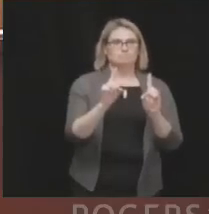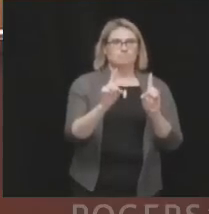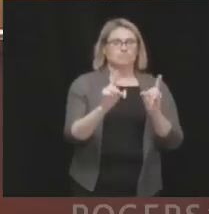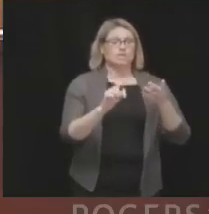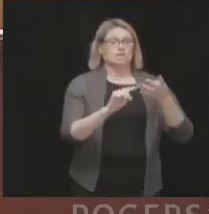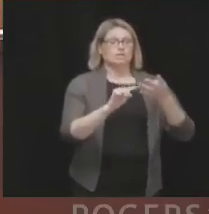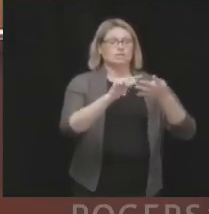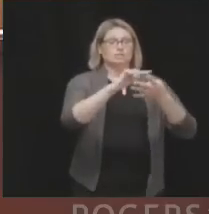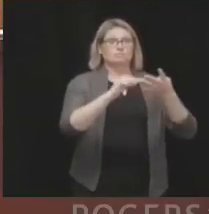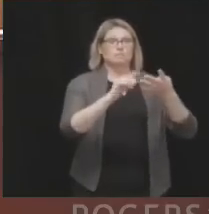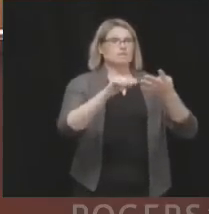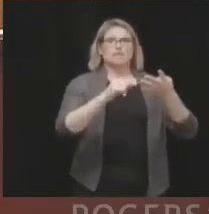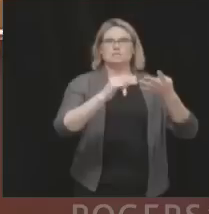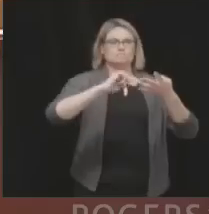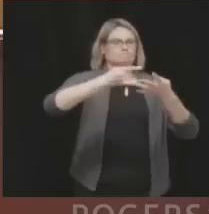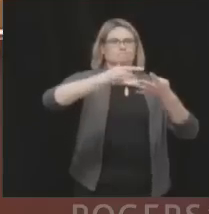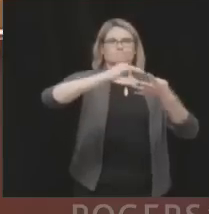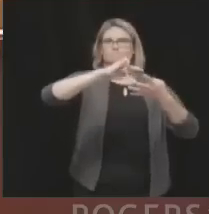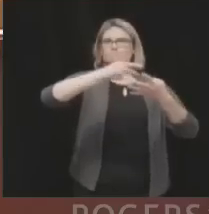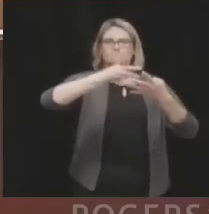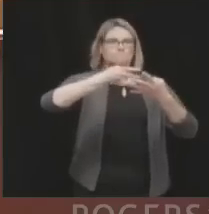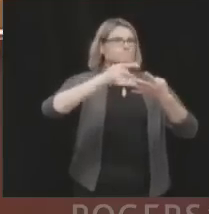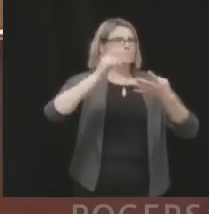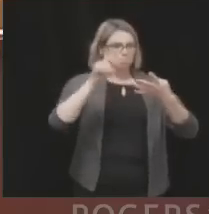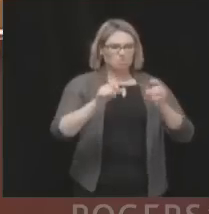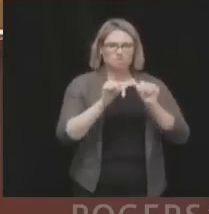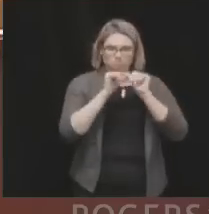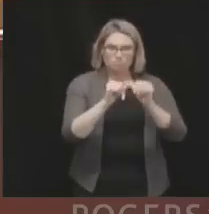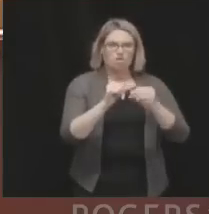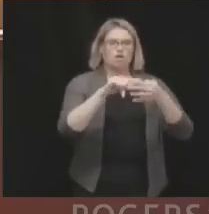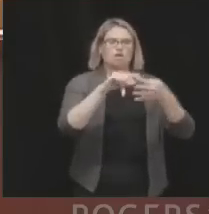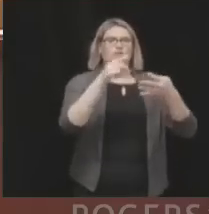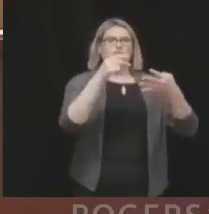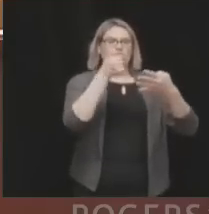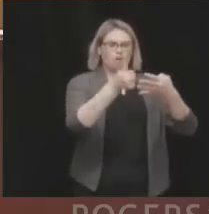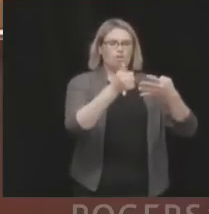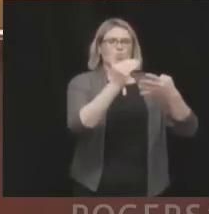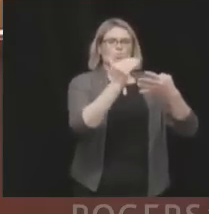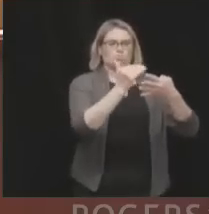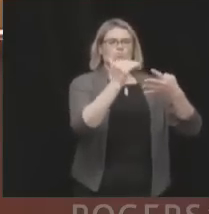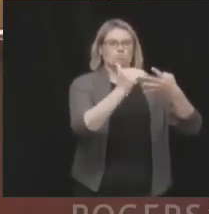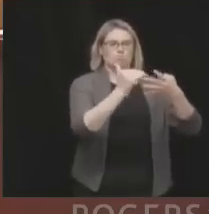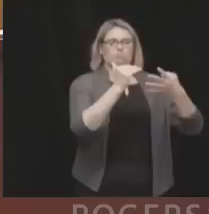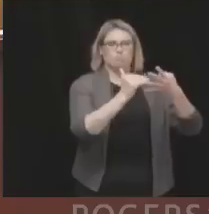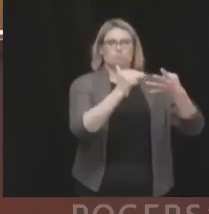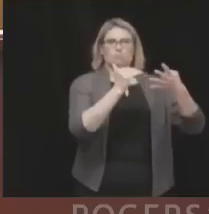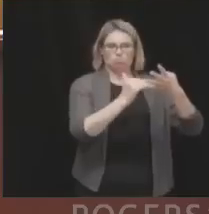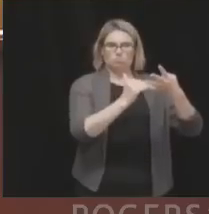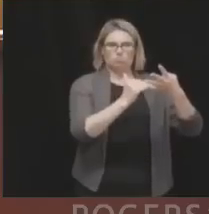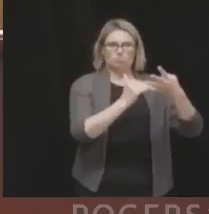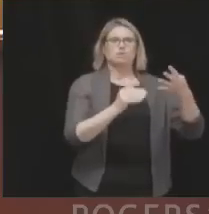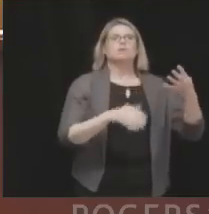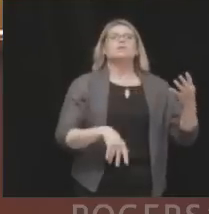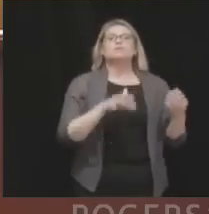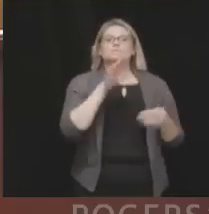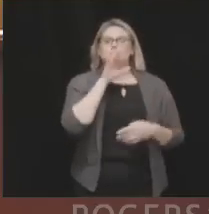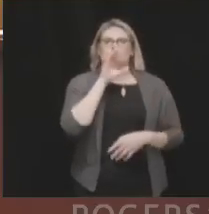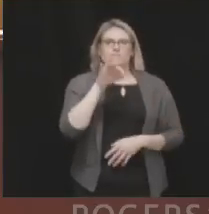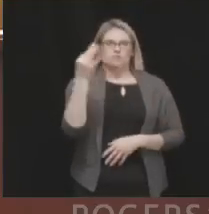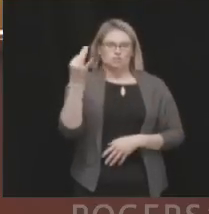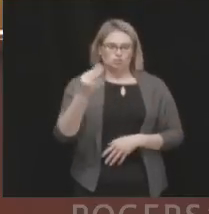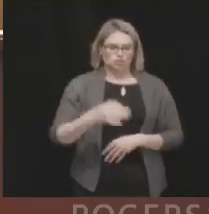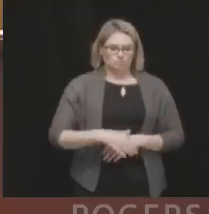ouverts. Cela inclut les terrains de golf et les terrains d'entraînement si toutes les mesures